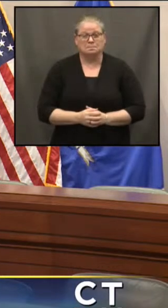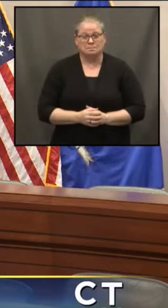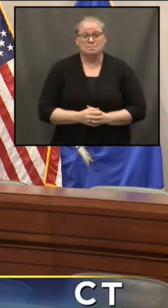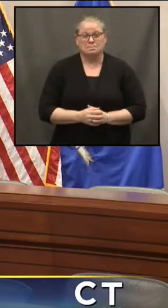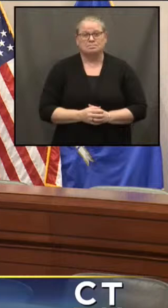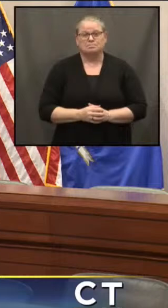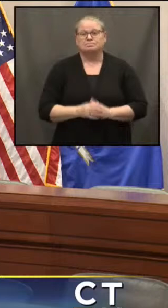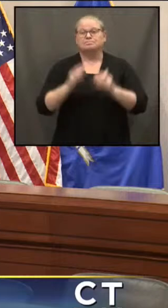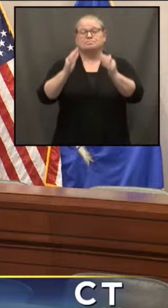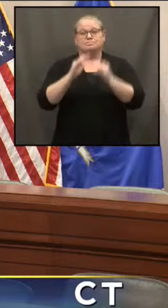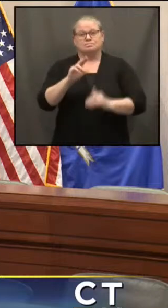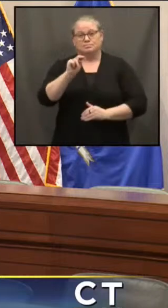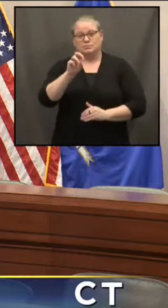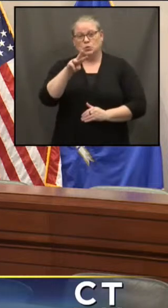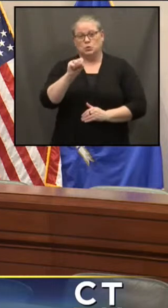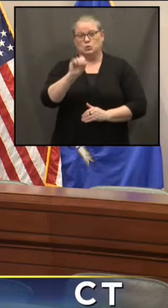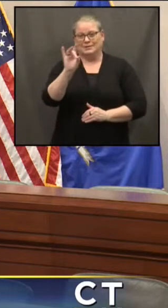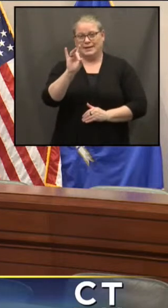News 8.